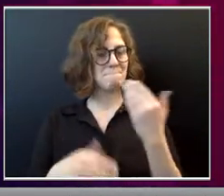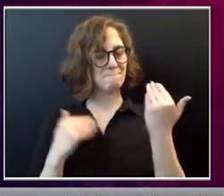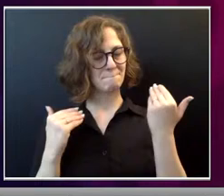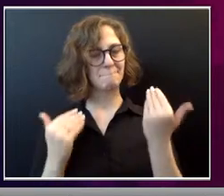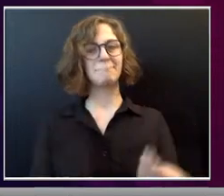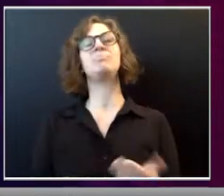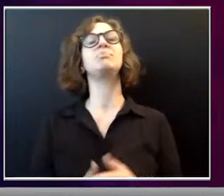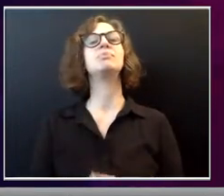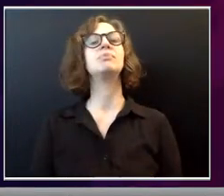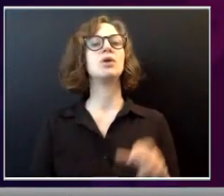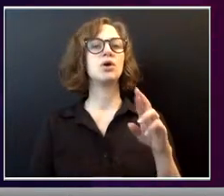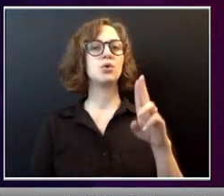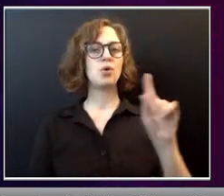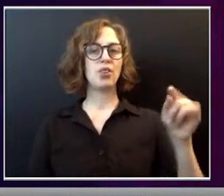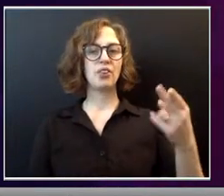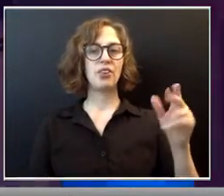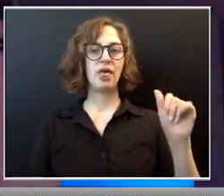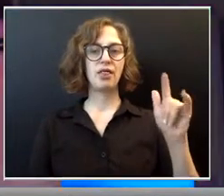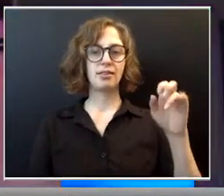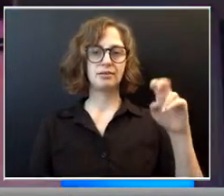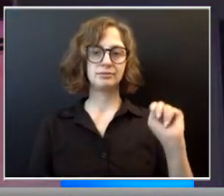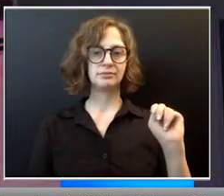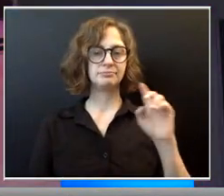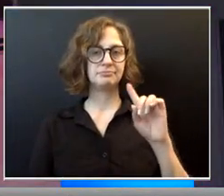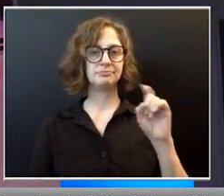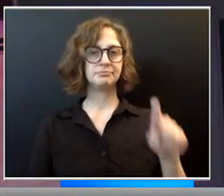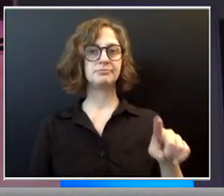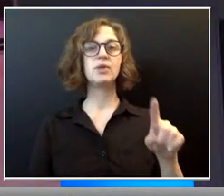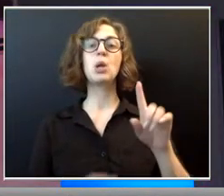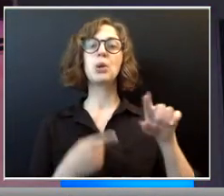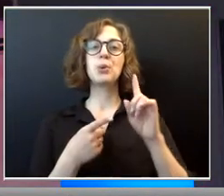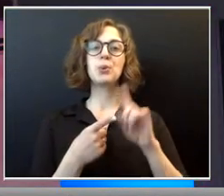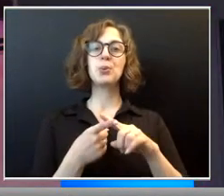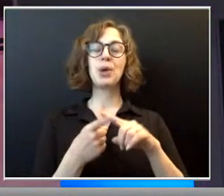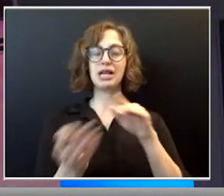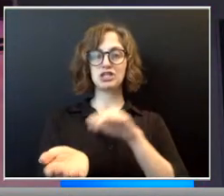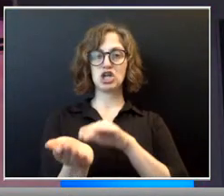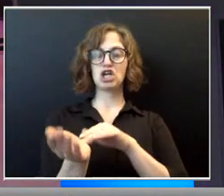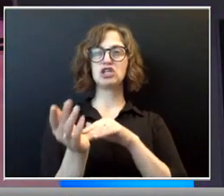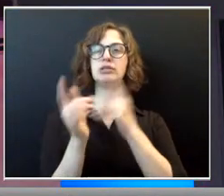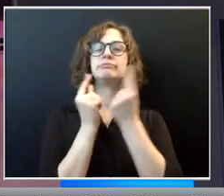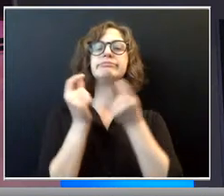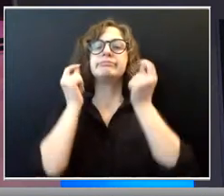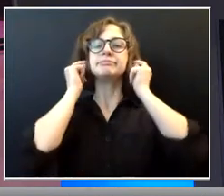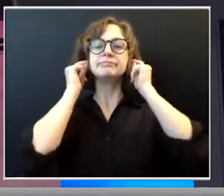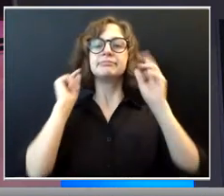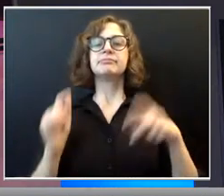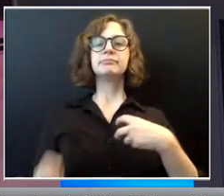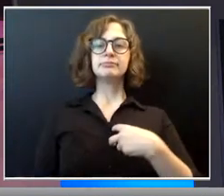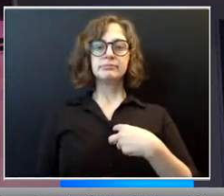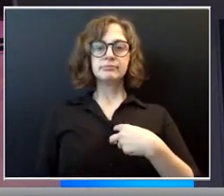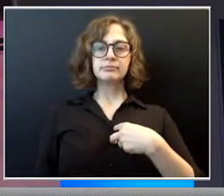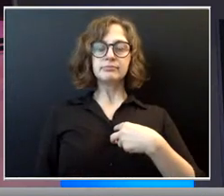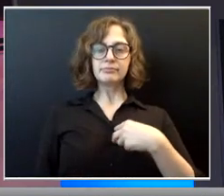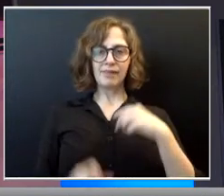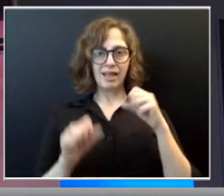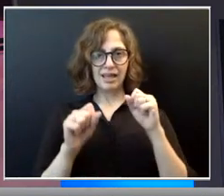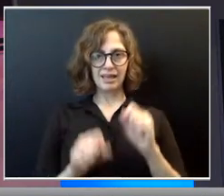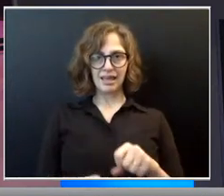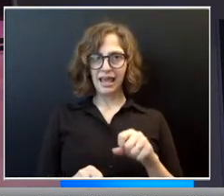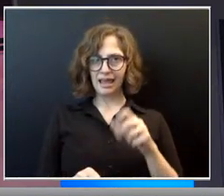has a question for Dr. Sheldon. When physicians listen to our heart with a stethoscope, can they pick up on symptoms of